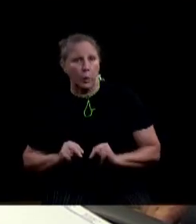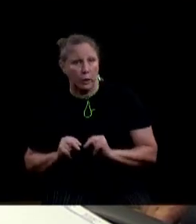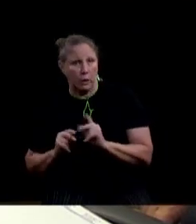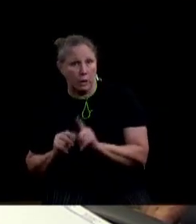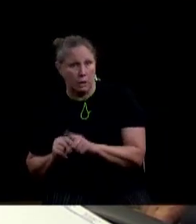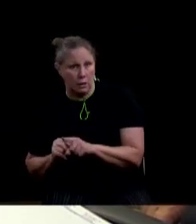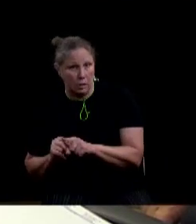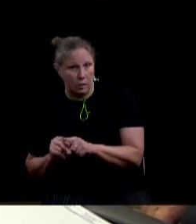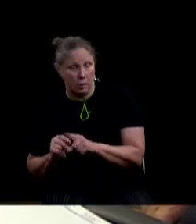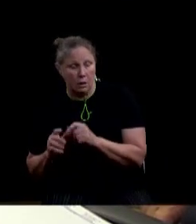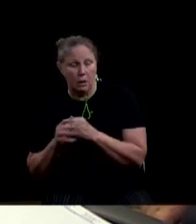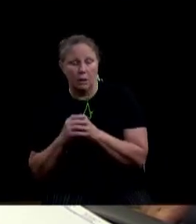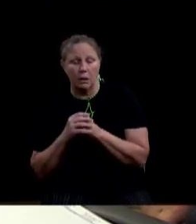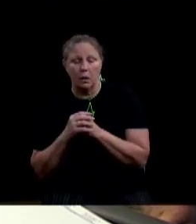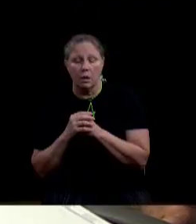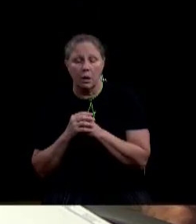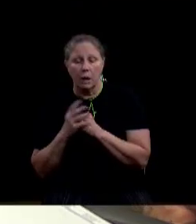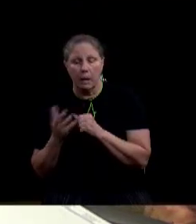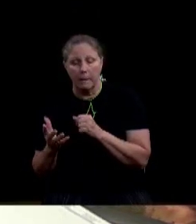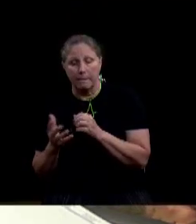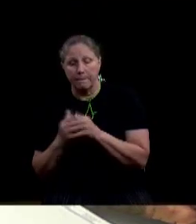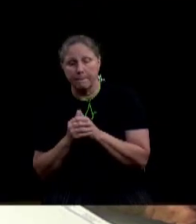death from